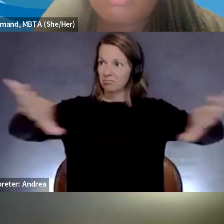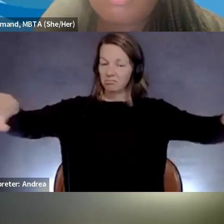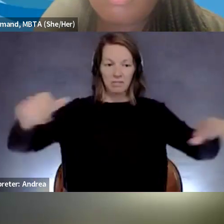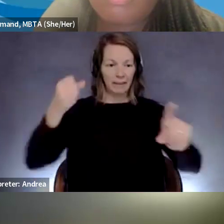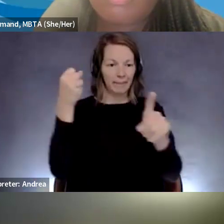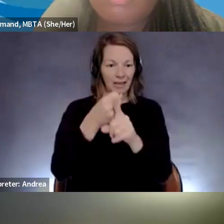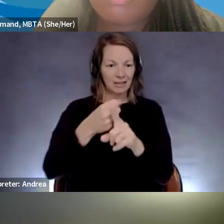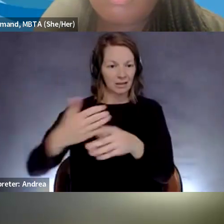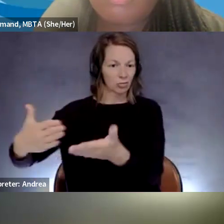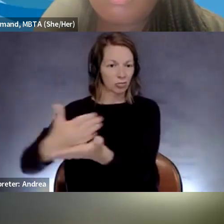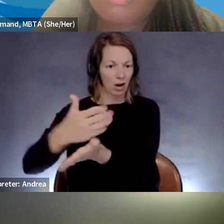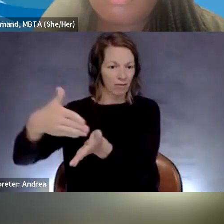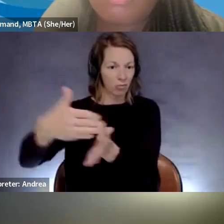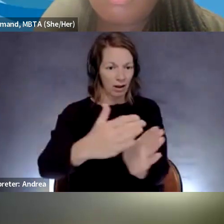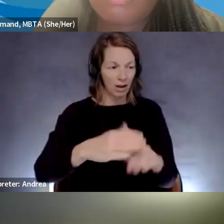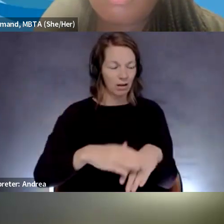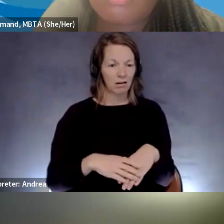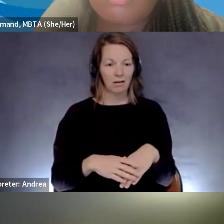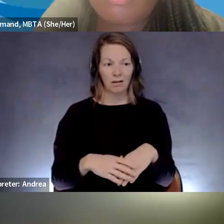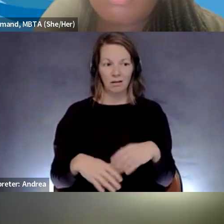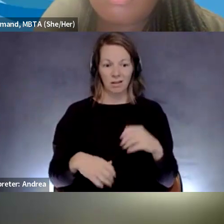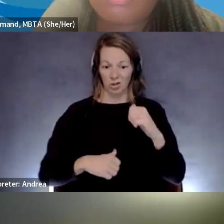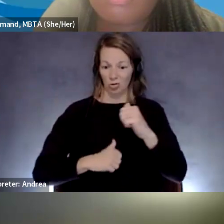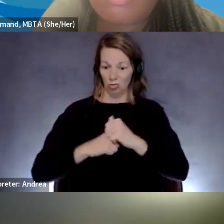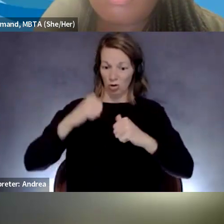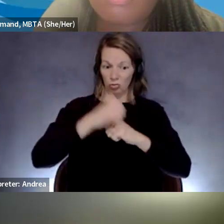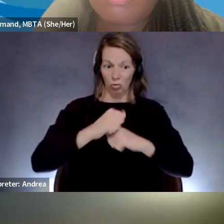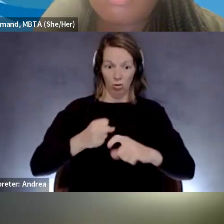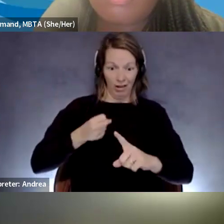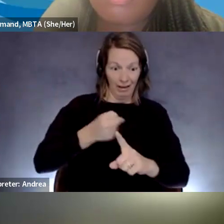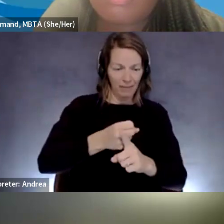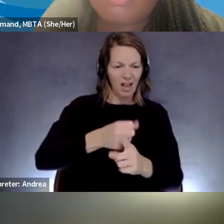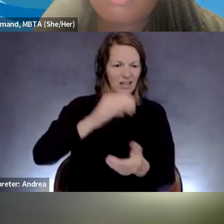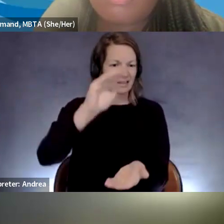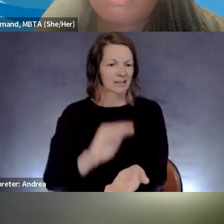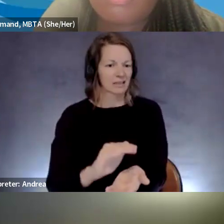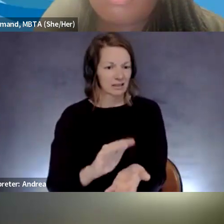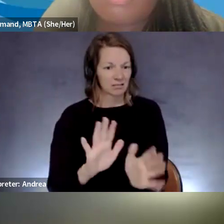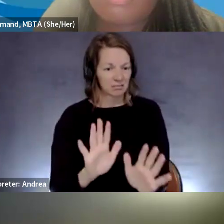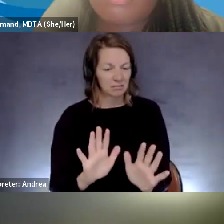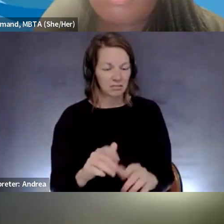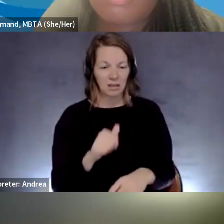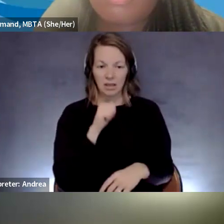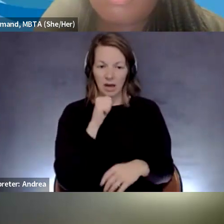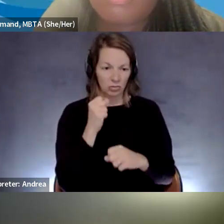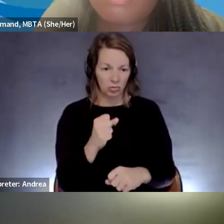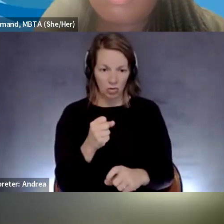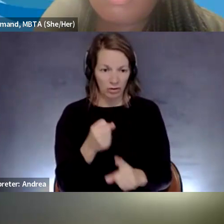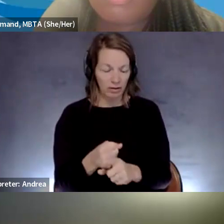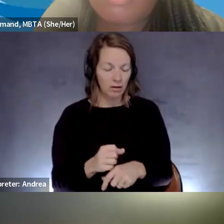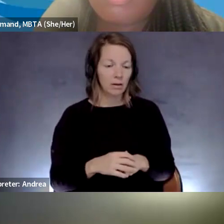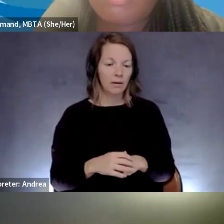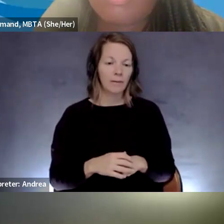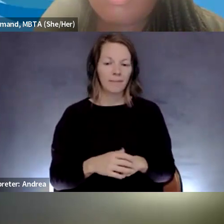itself. It's got kind of the least sensitive kind of structural implications as to the other areas that we had looked at. And then,